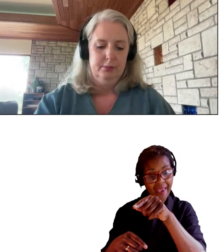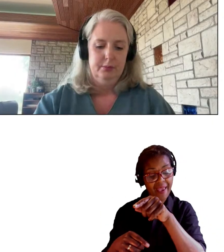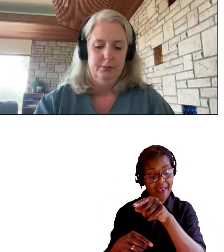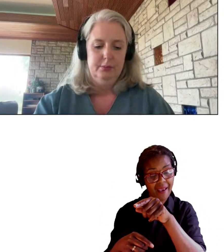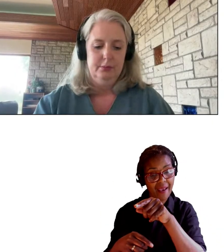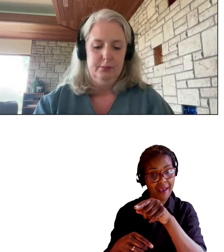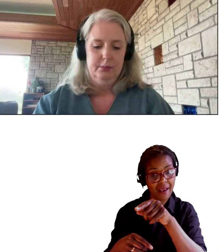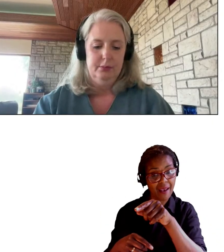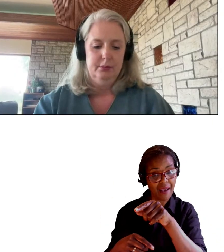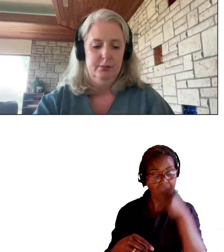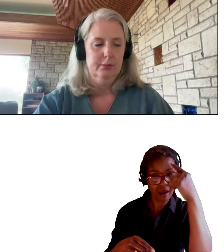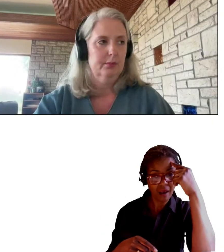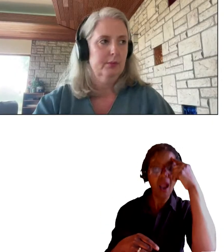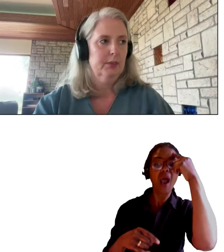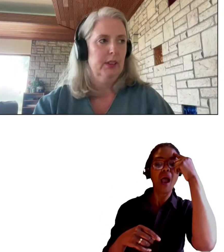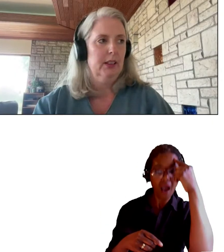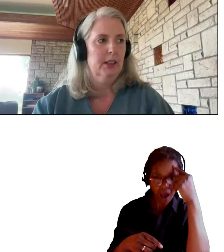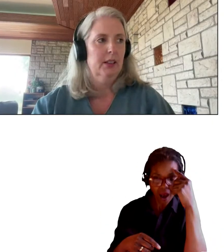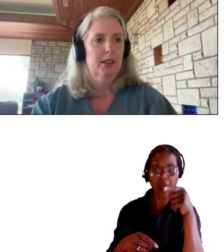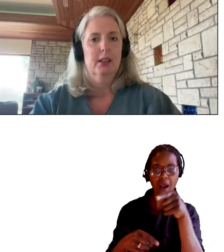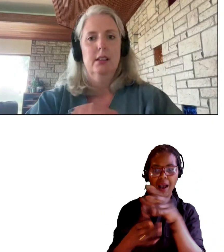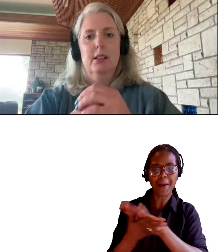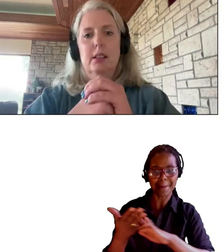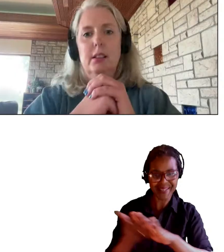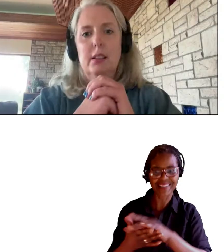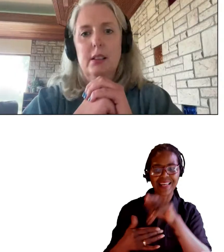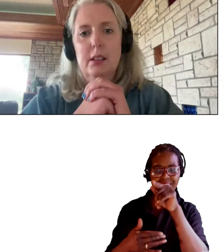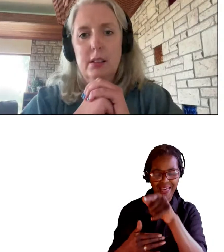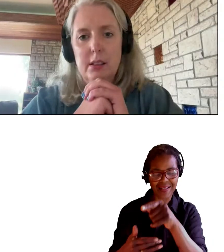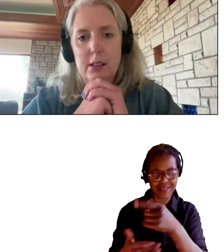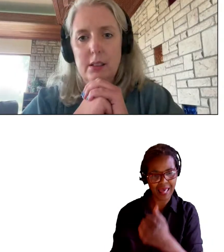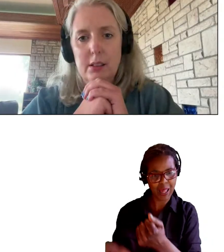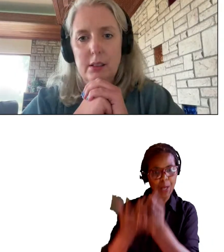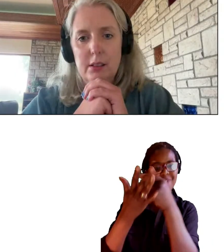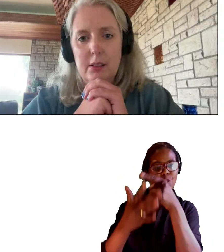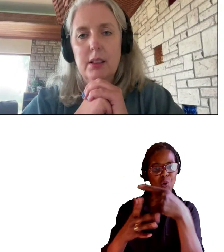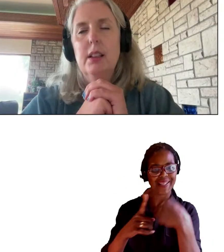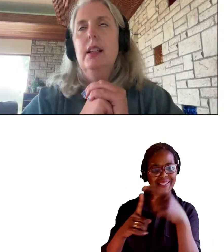is kind of giving points towards the diversity and inclusion. So yeah.